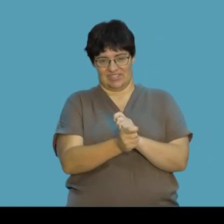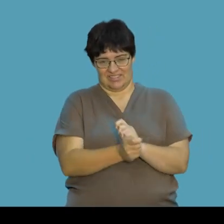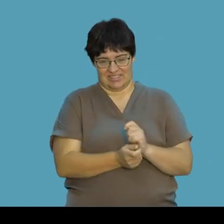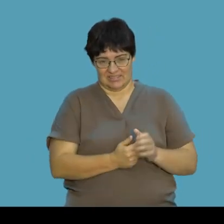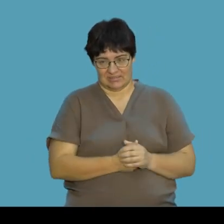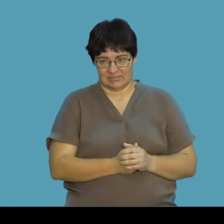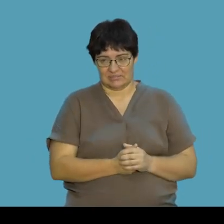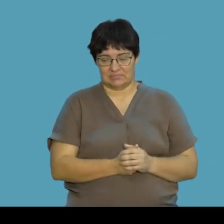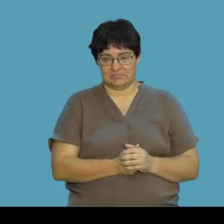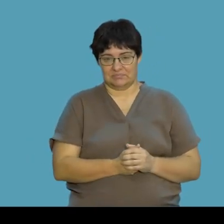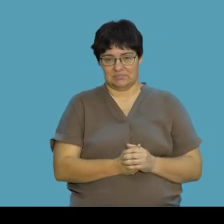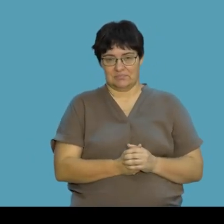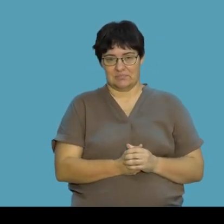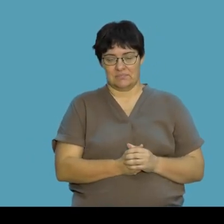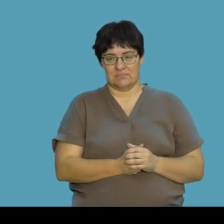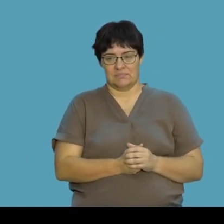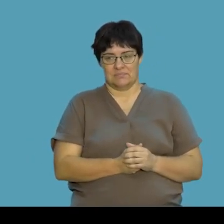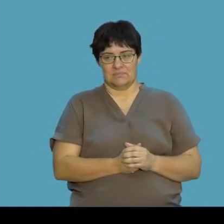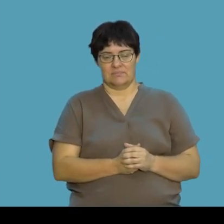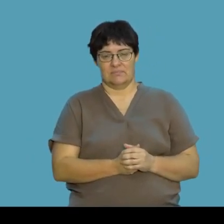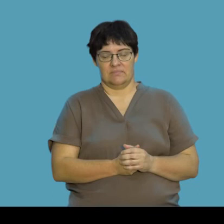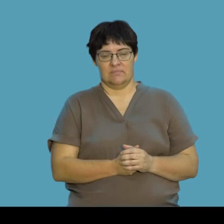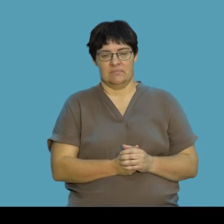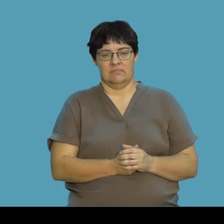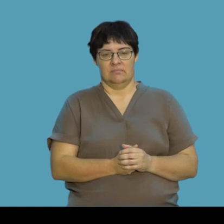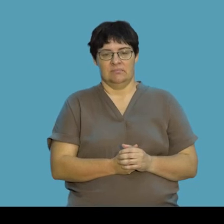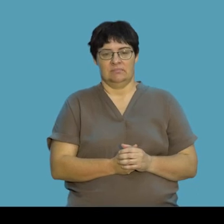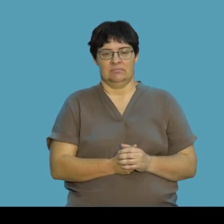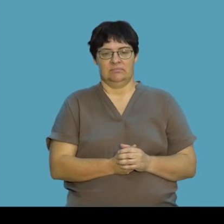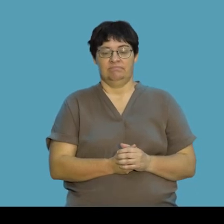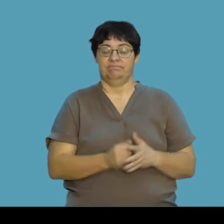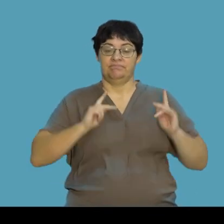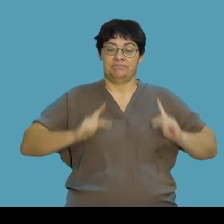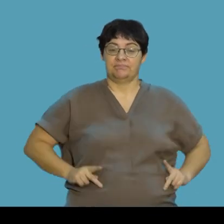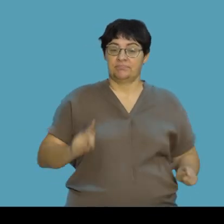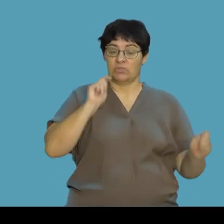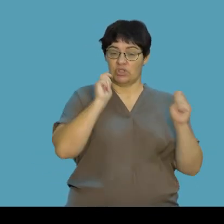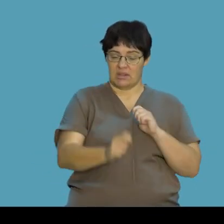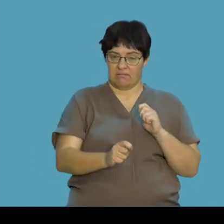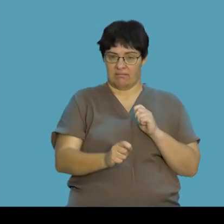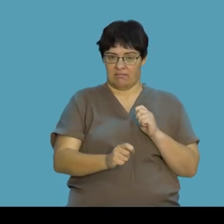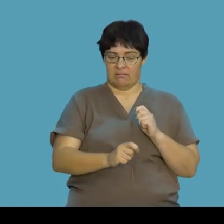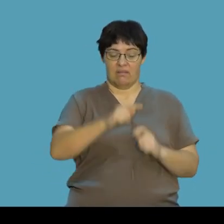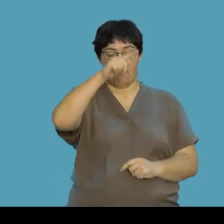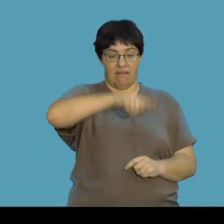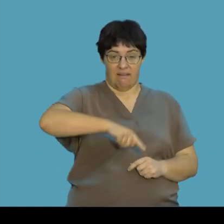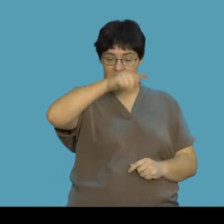is actually a physical change. So within a physical change, none of